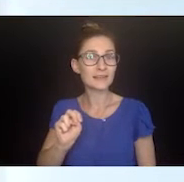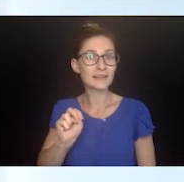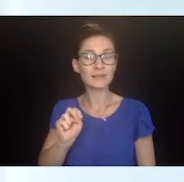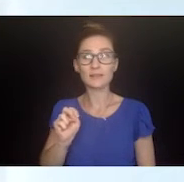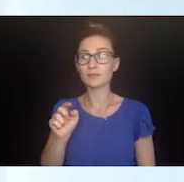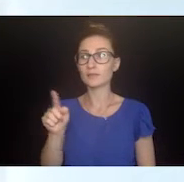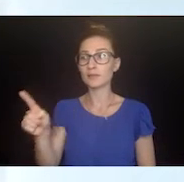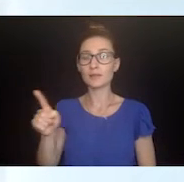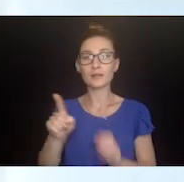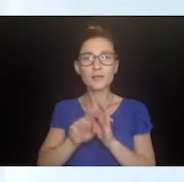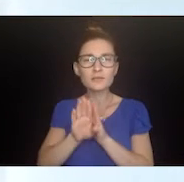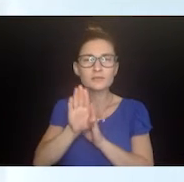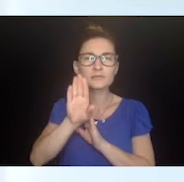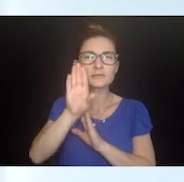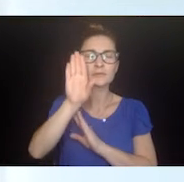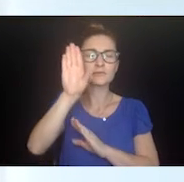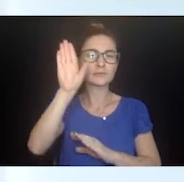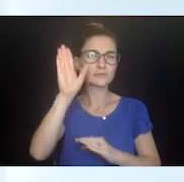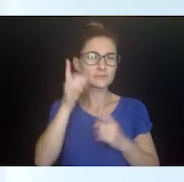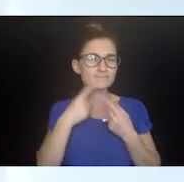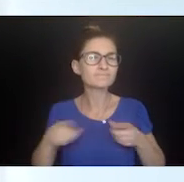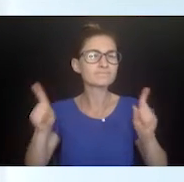was he going to be able to do that?